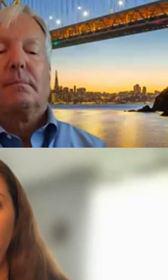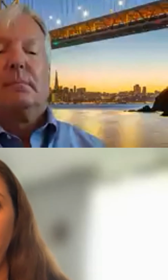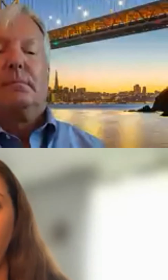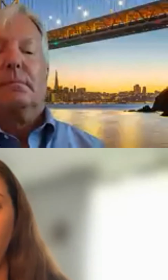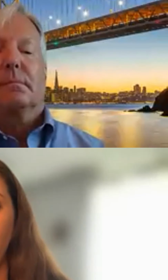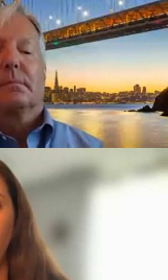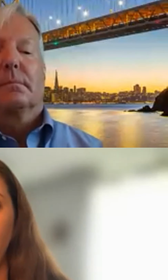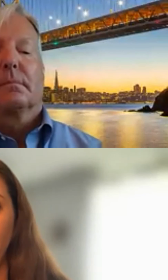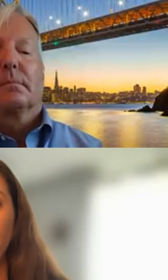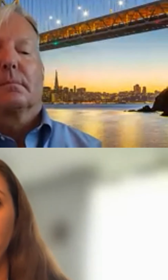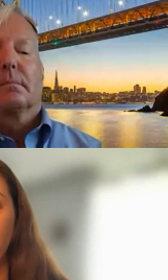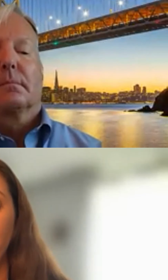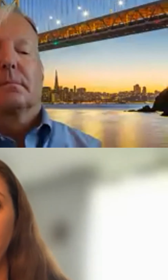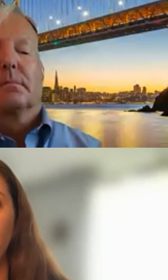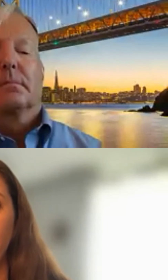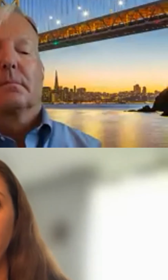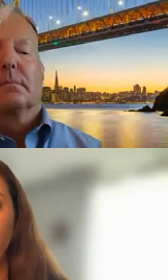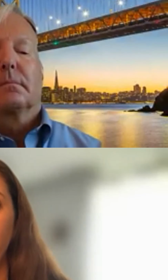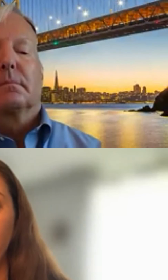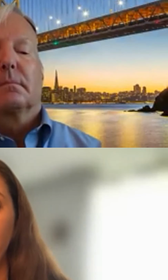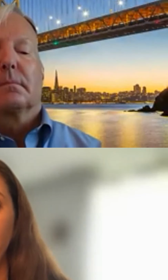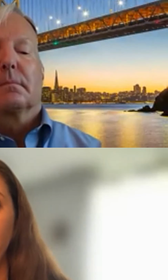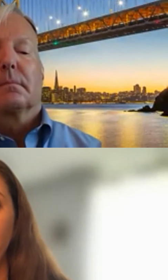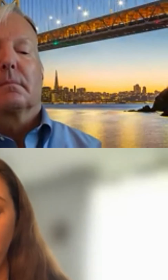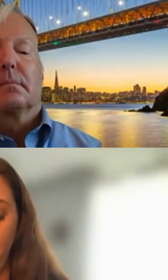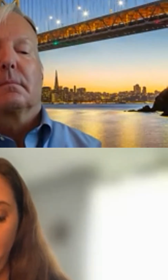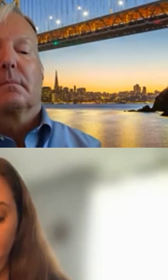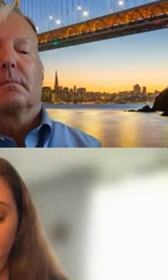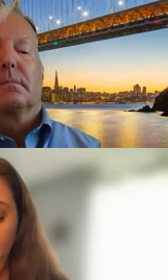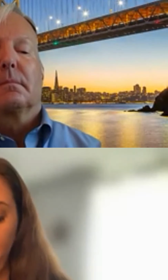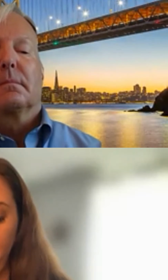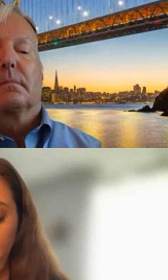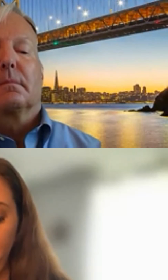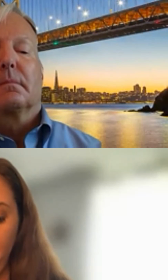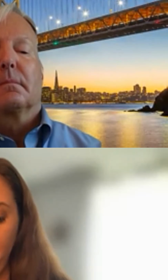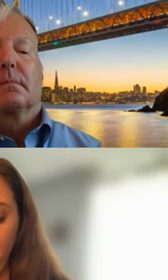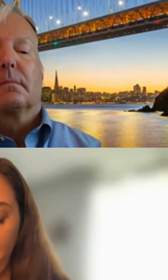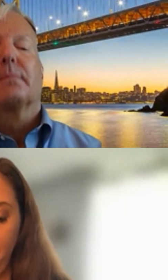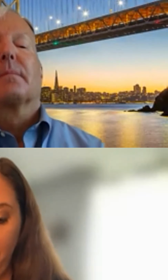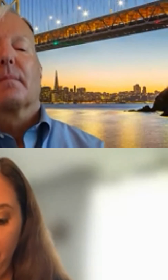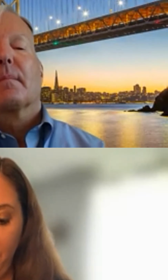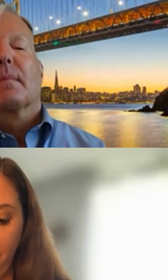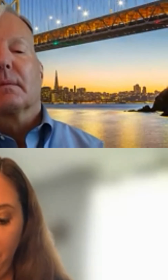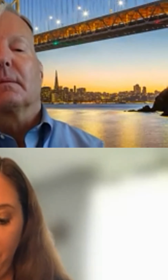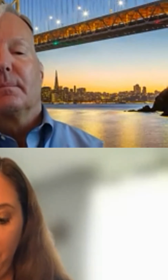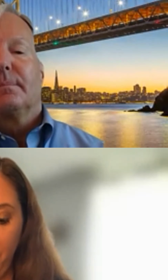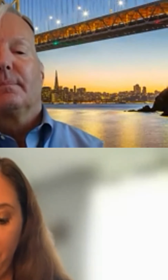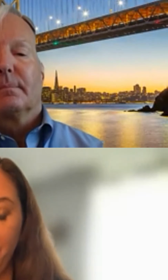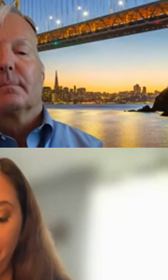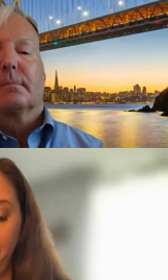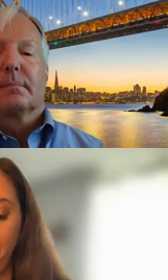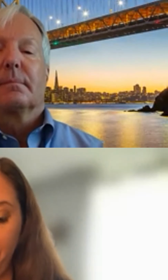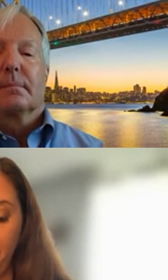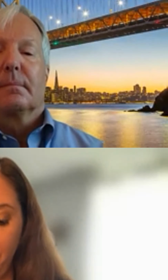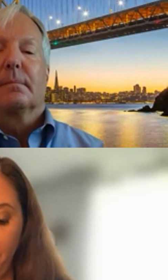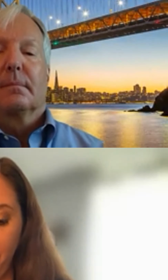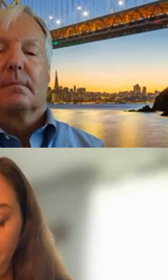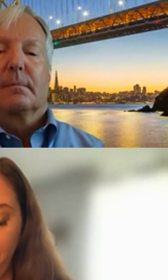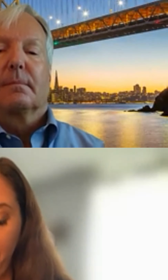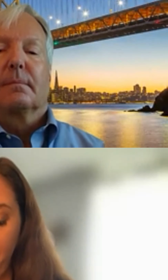nurses we have, social workers we have. They went and made the business case for the work that they do every